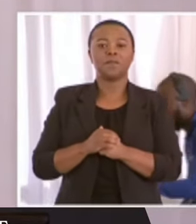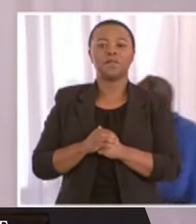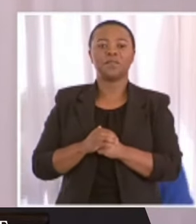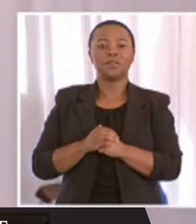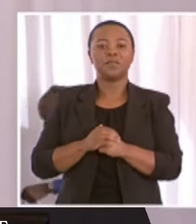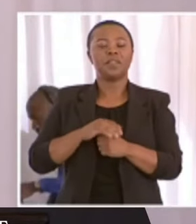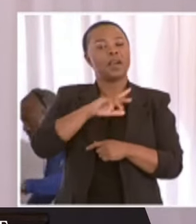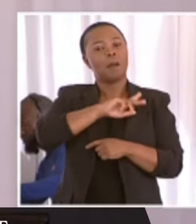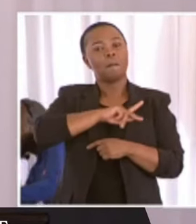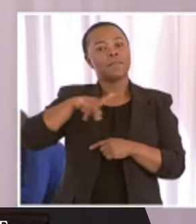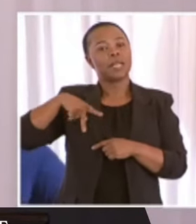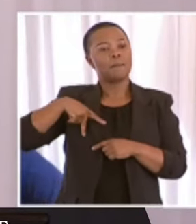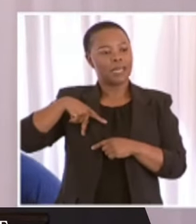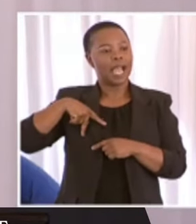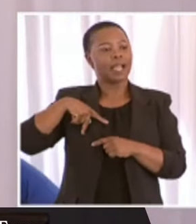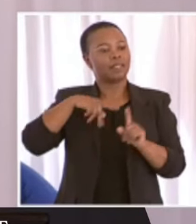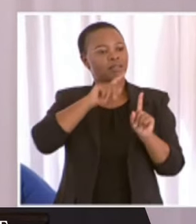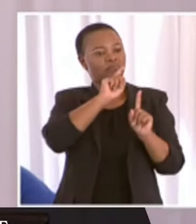Premiers